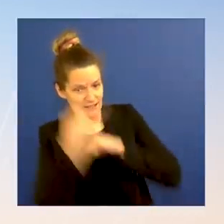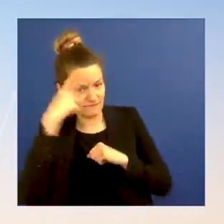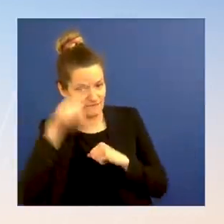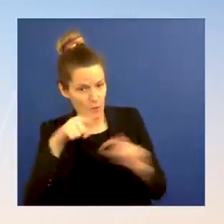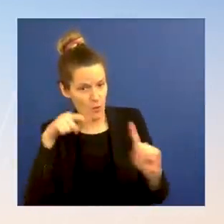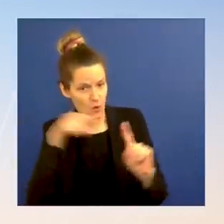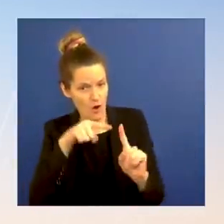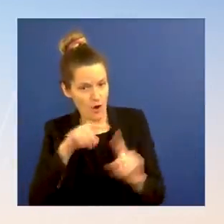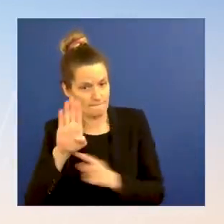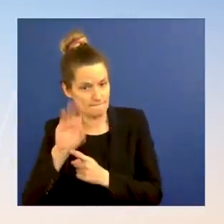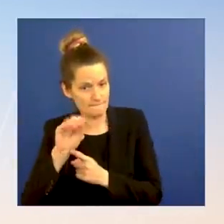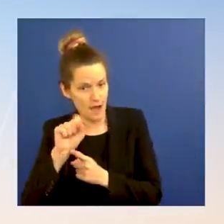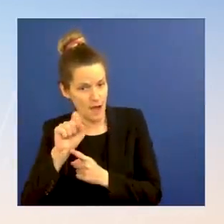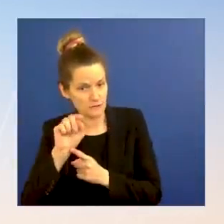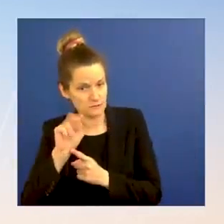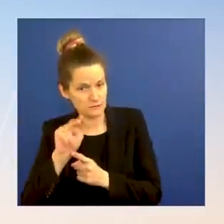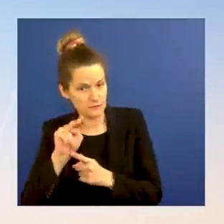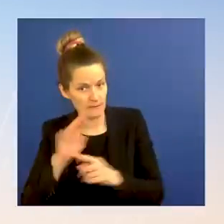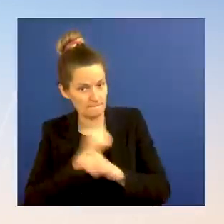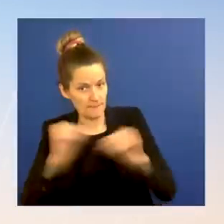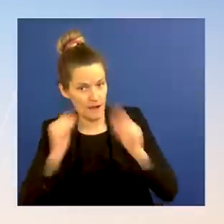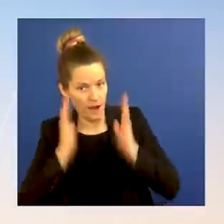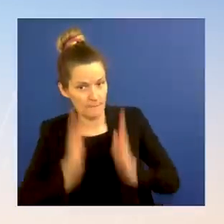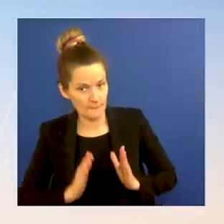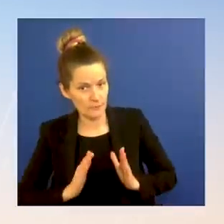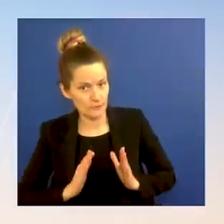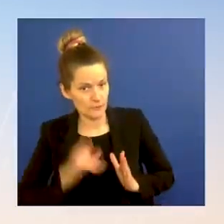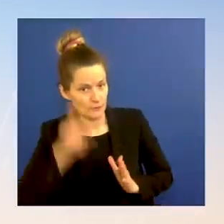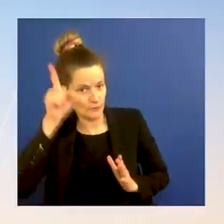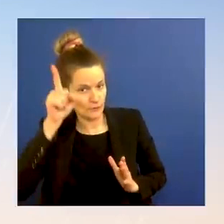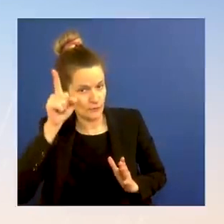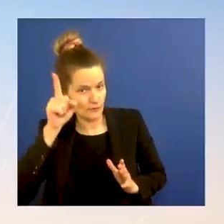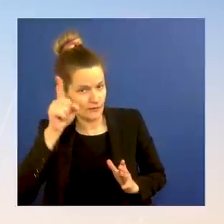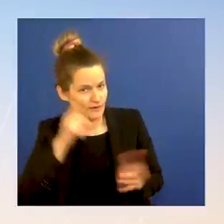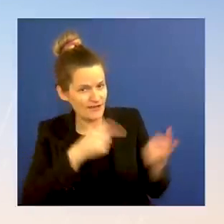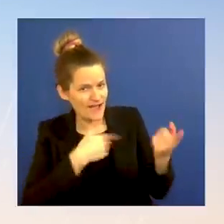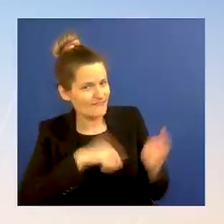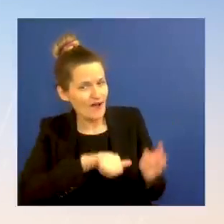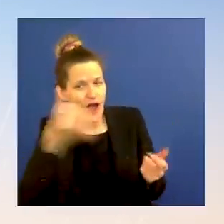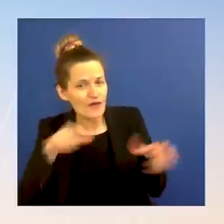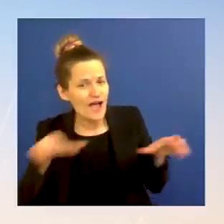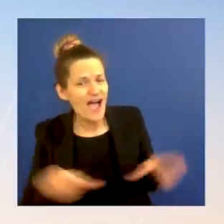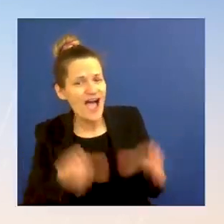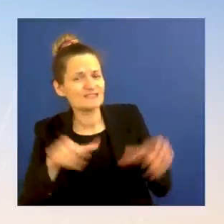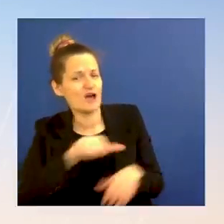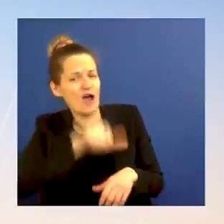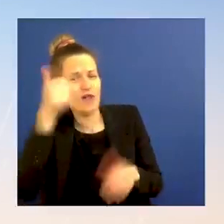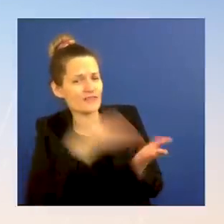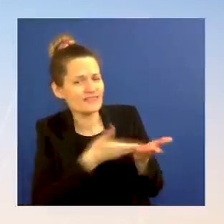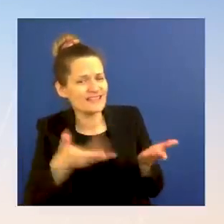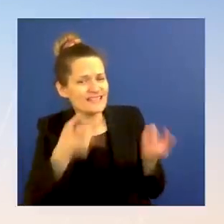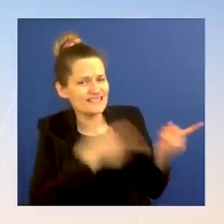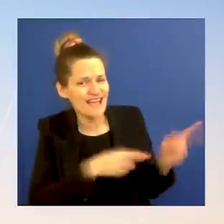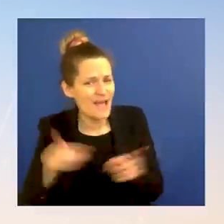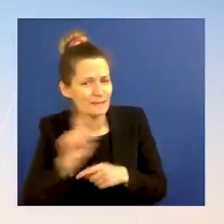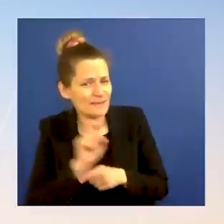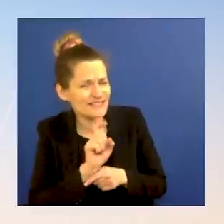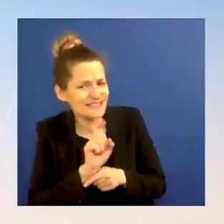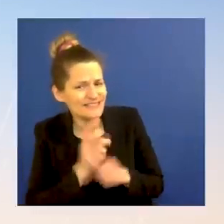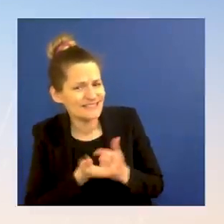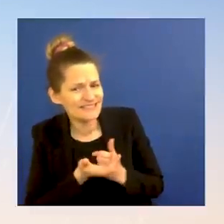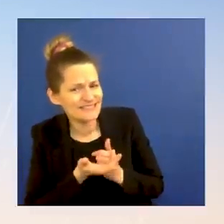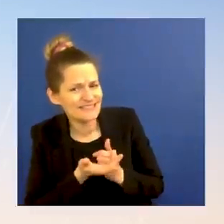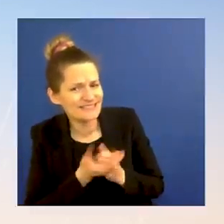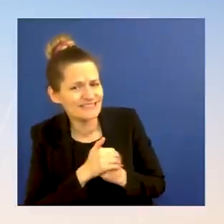but are there any other actions planned or any other steps taken to keep the president's pledge to end the